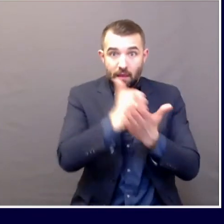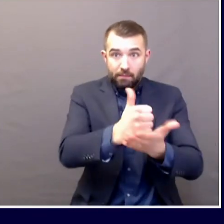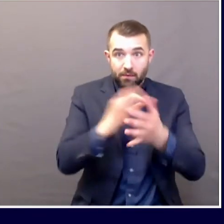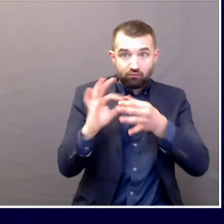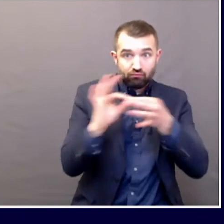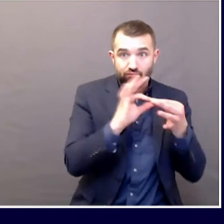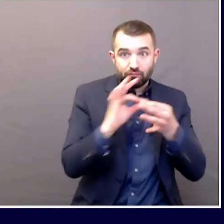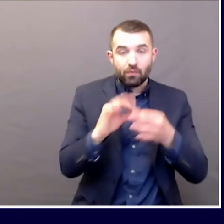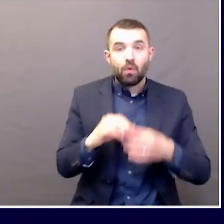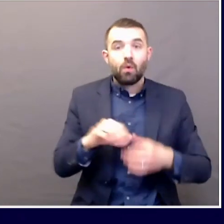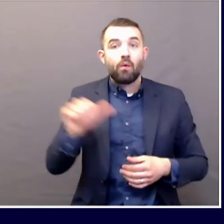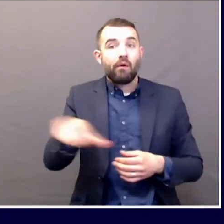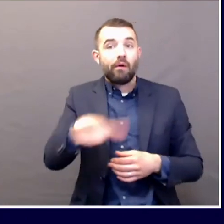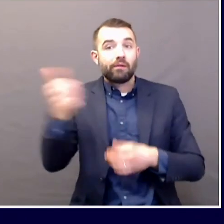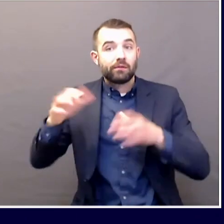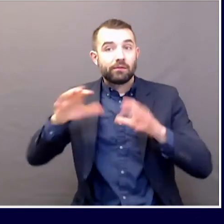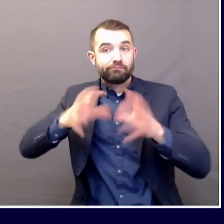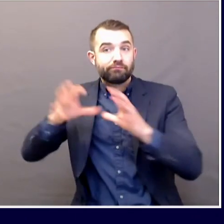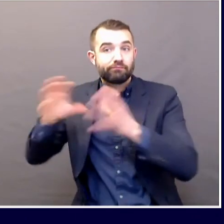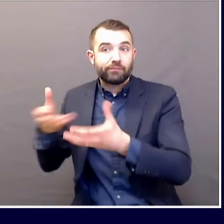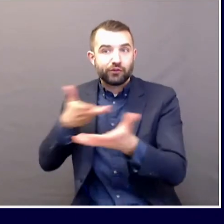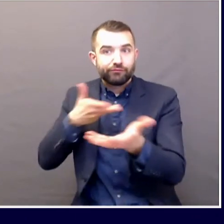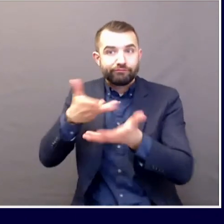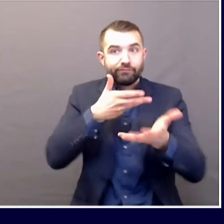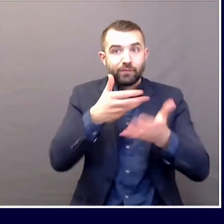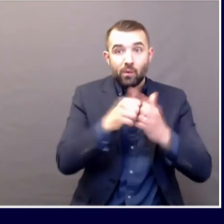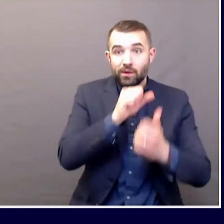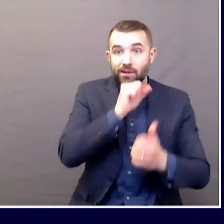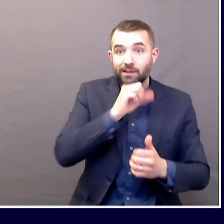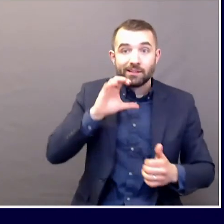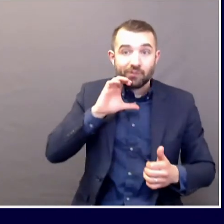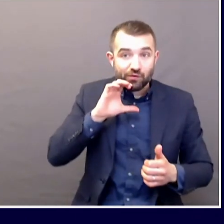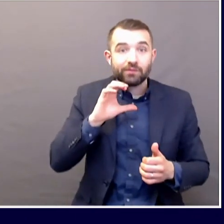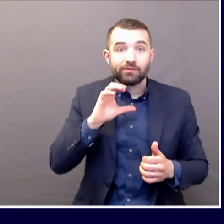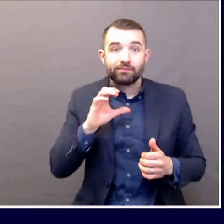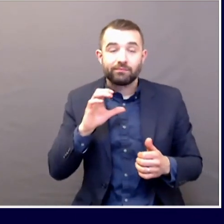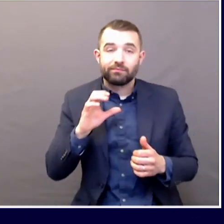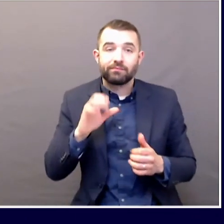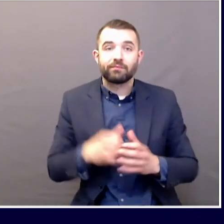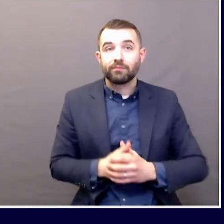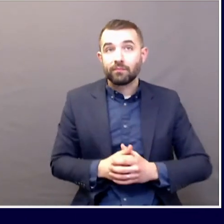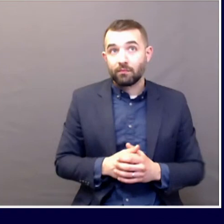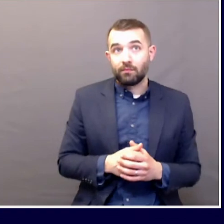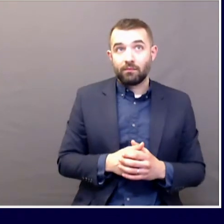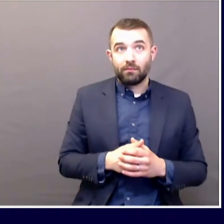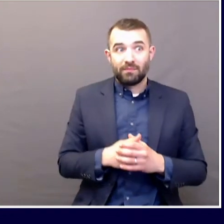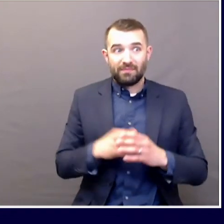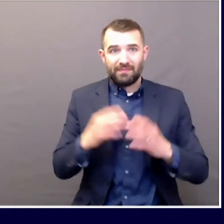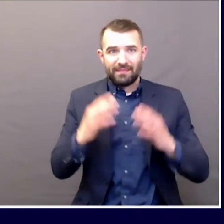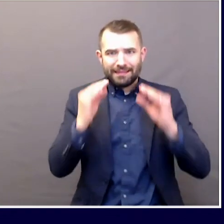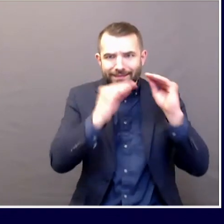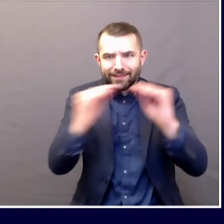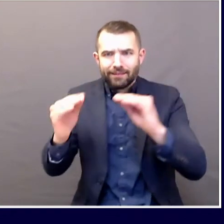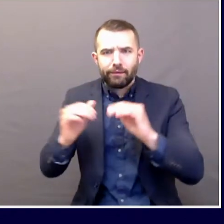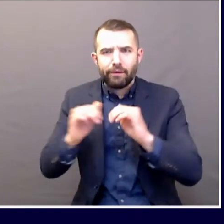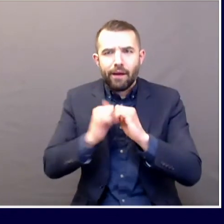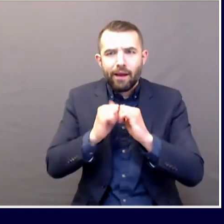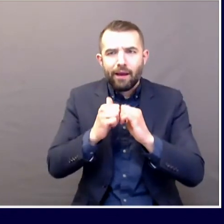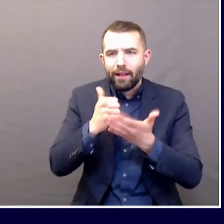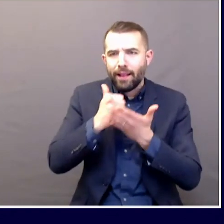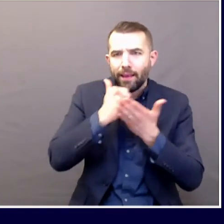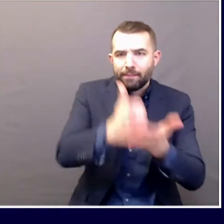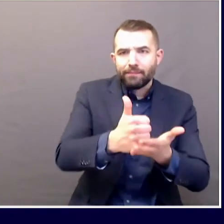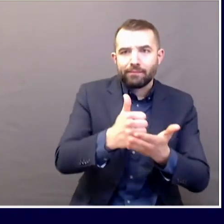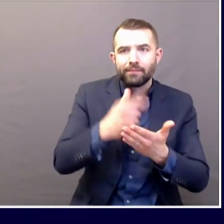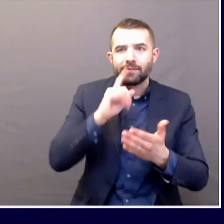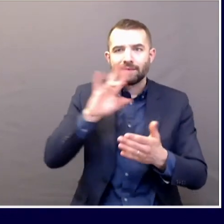make sure that they know how they can help other people get vaccine and get access to it. So we know that there will still be that challenge, but